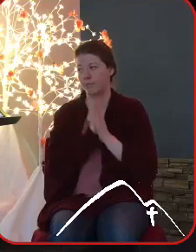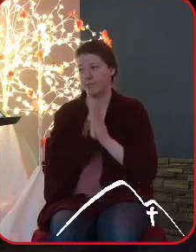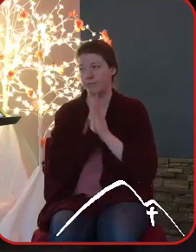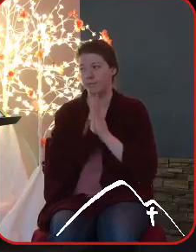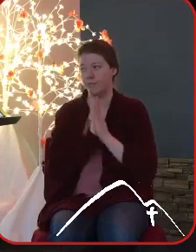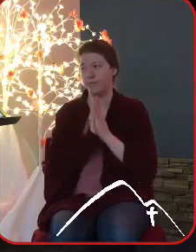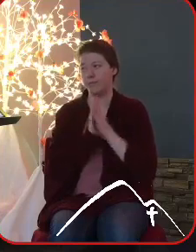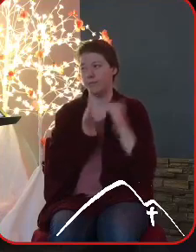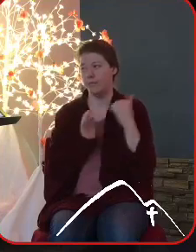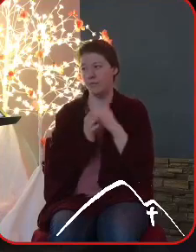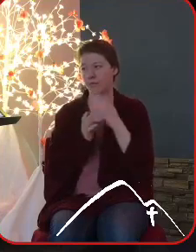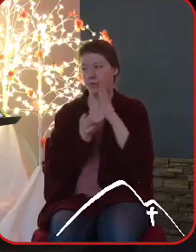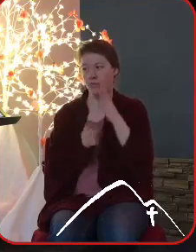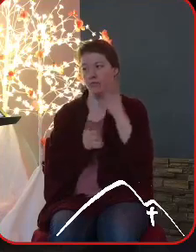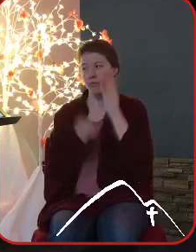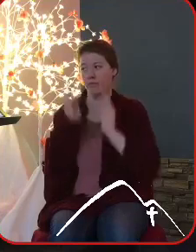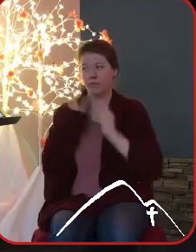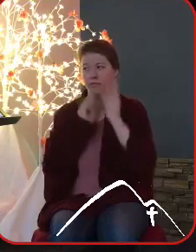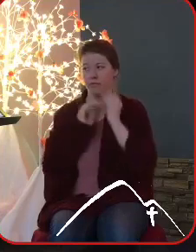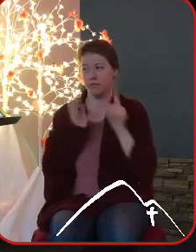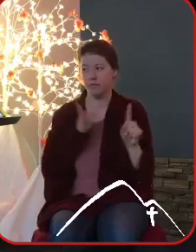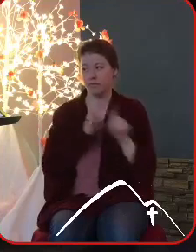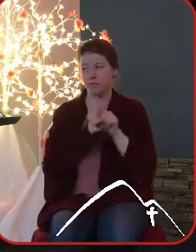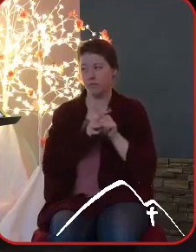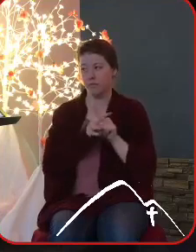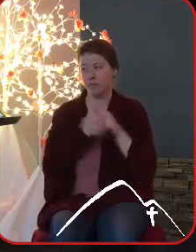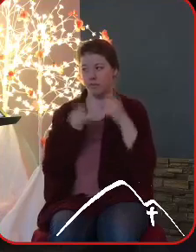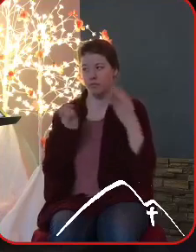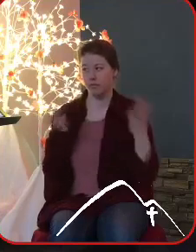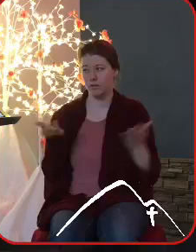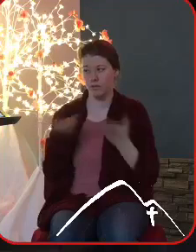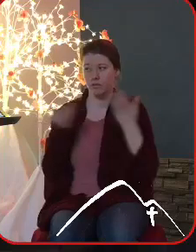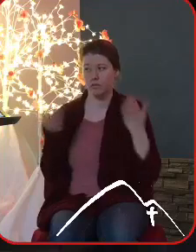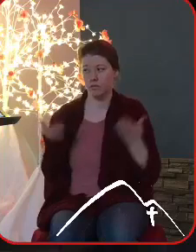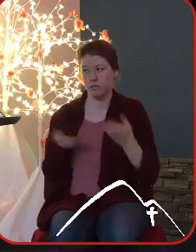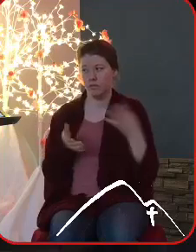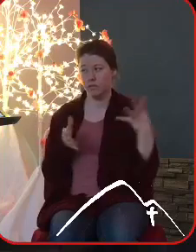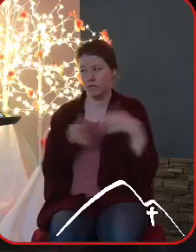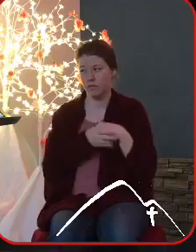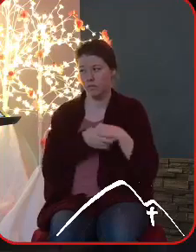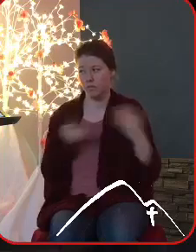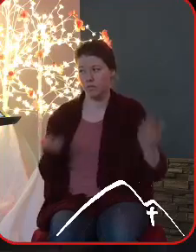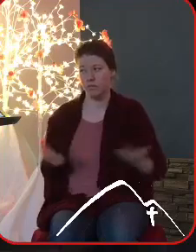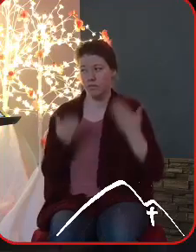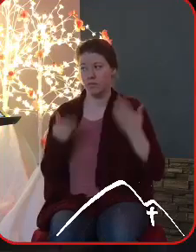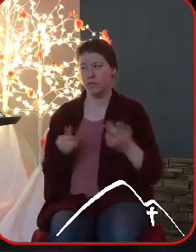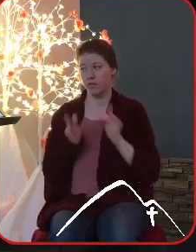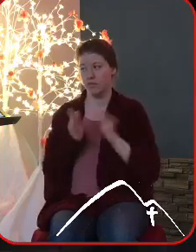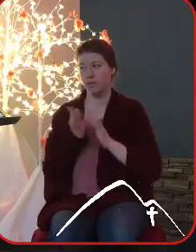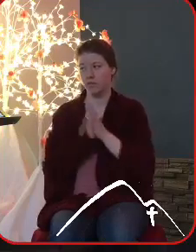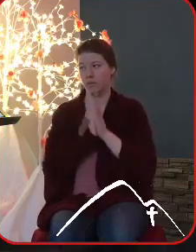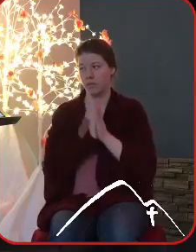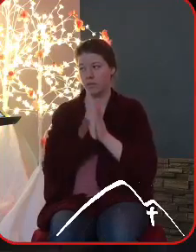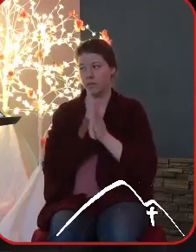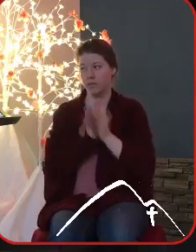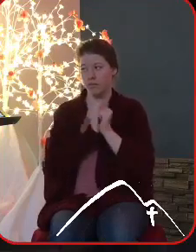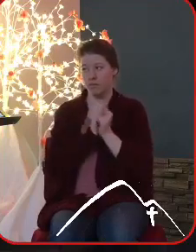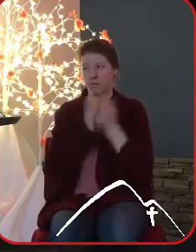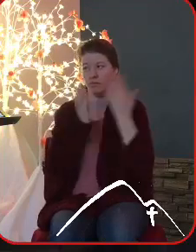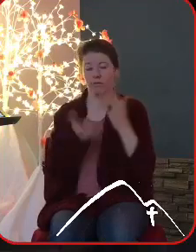experience your presence, God, because you're here, you inhabit the praises of your people, and we worship you, Lord.